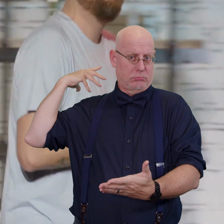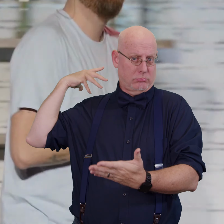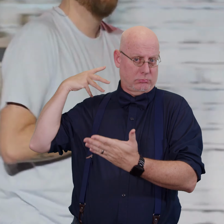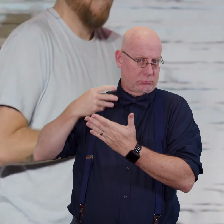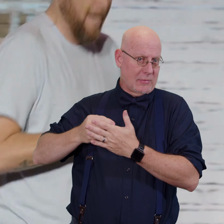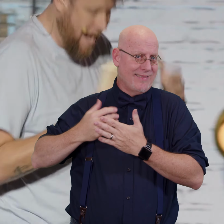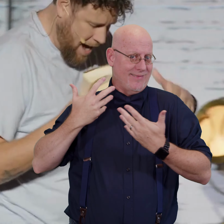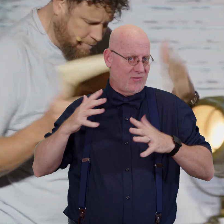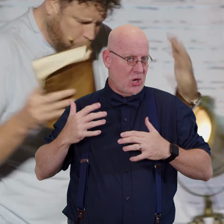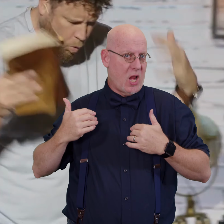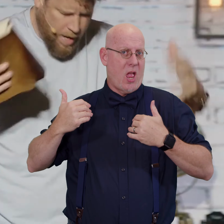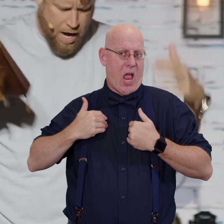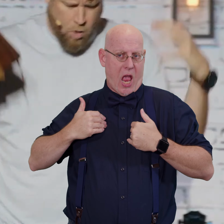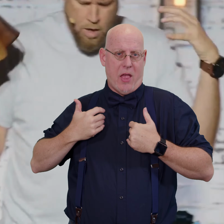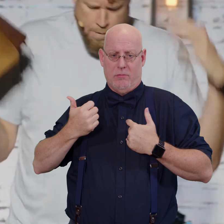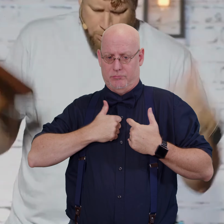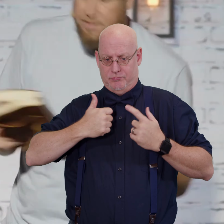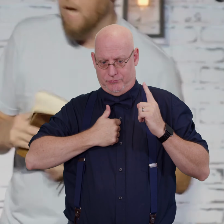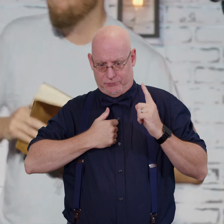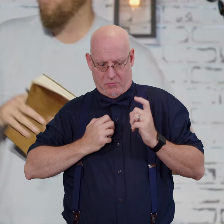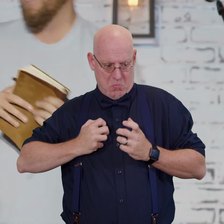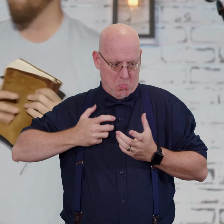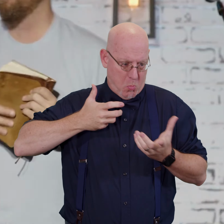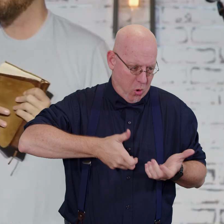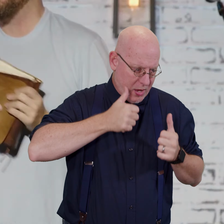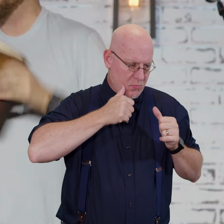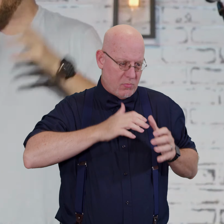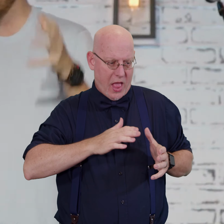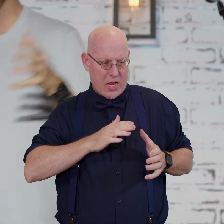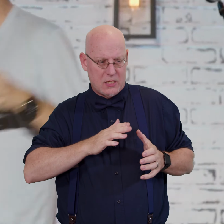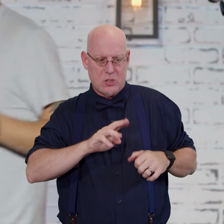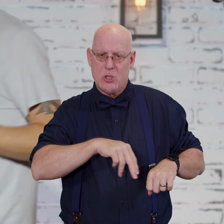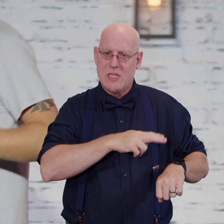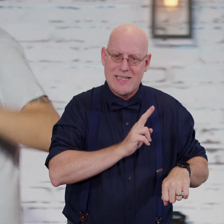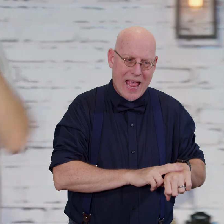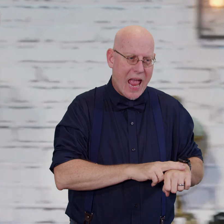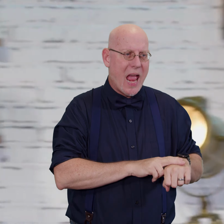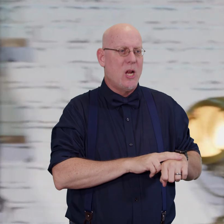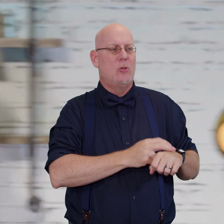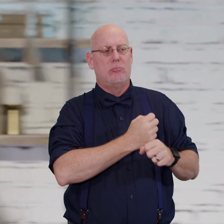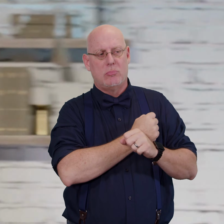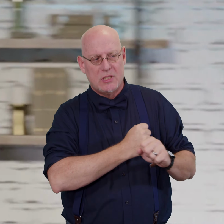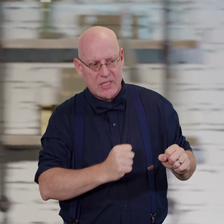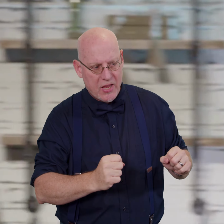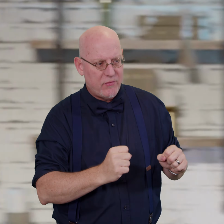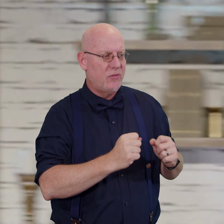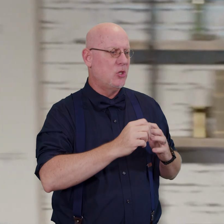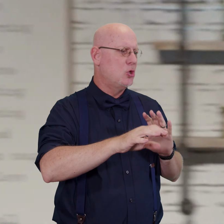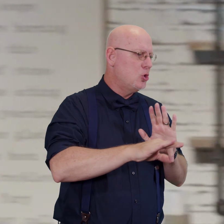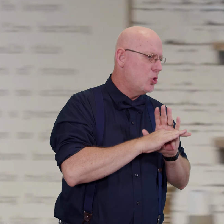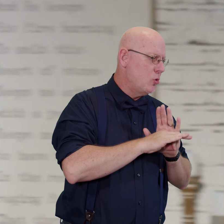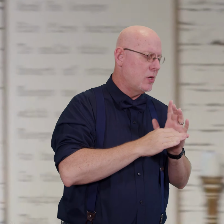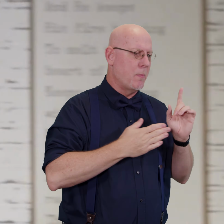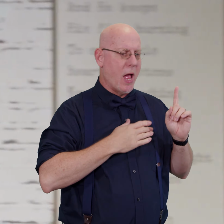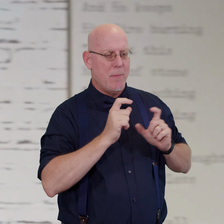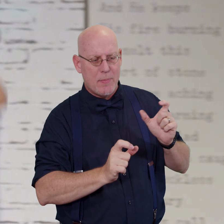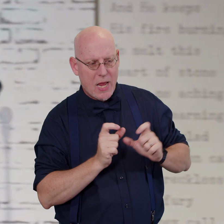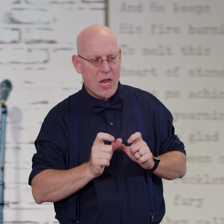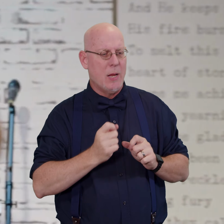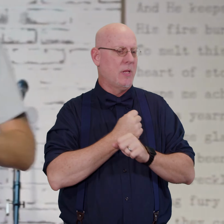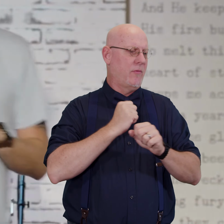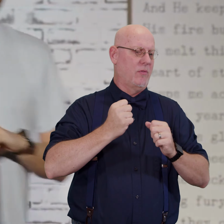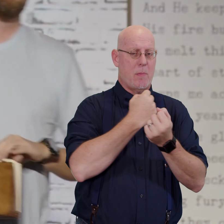saying. I have poured out blessing. I've poured out blessing nationally in delivering you and choosing you to be my people, delivering you